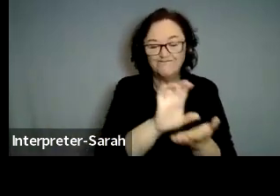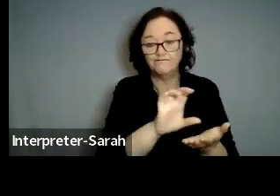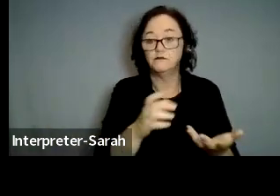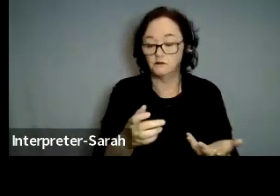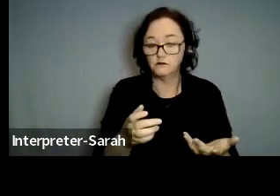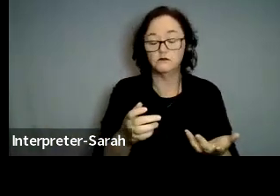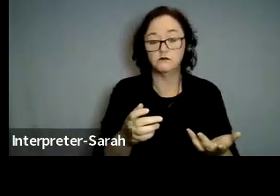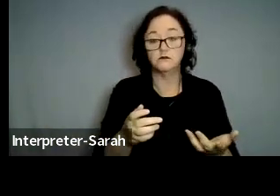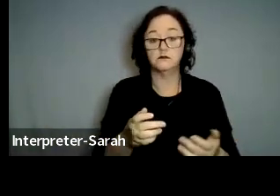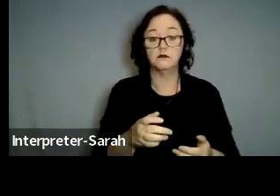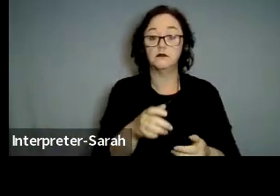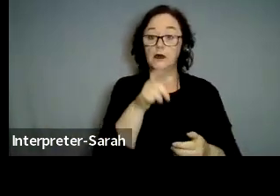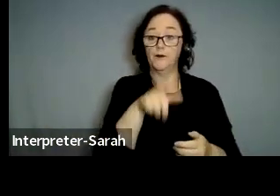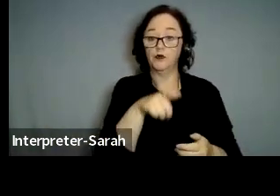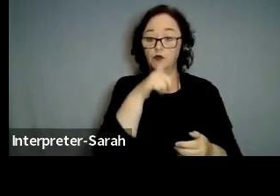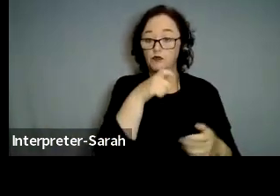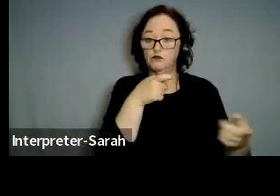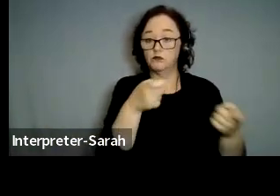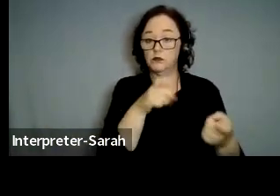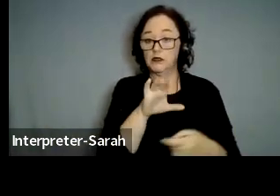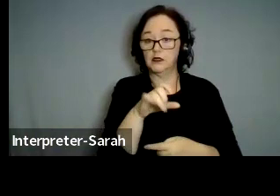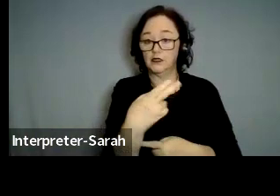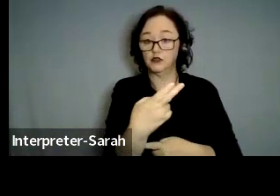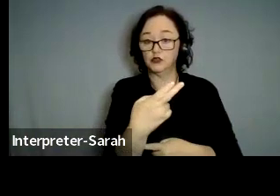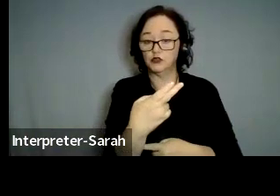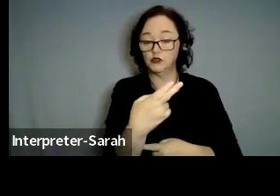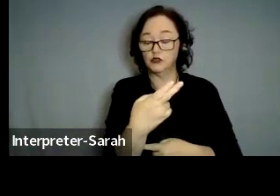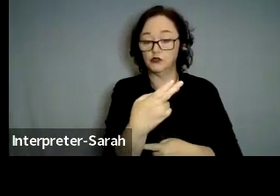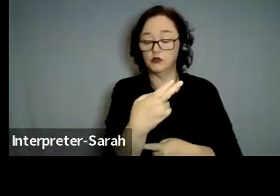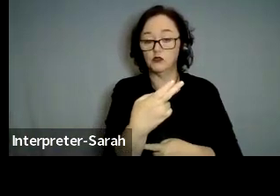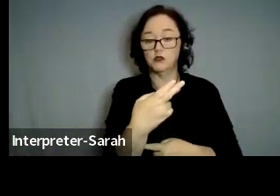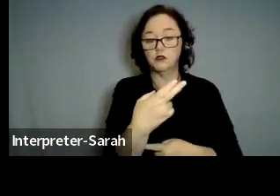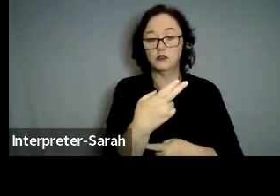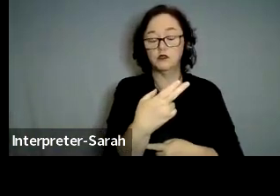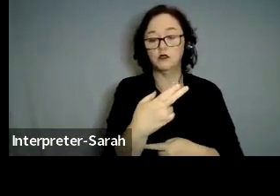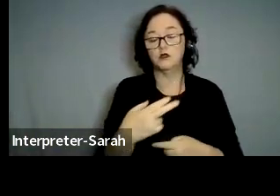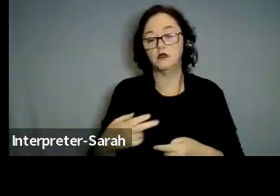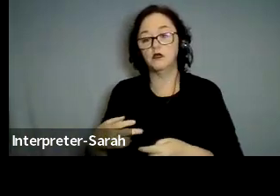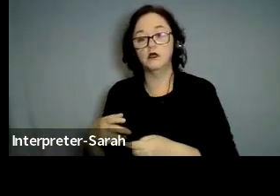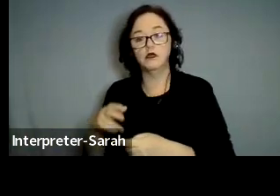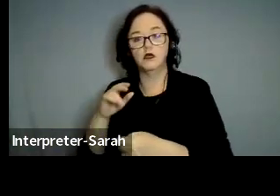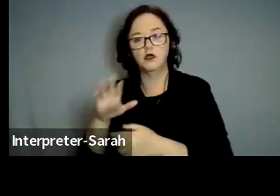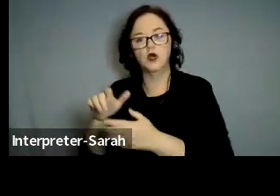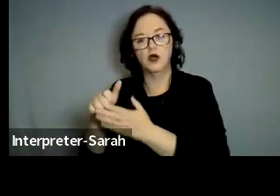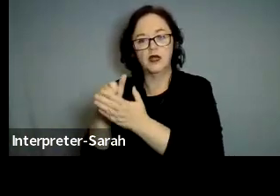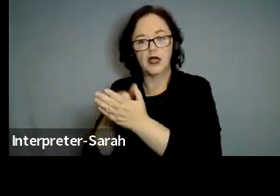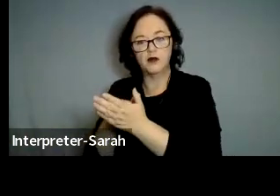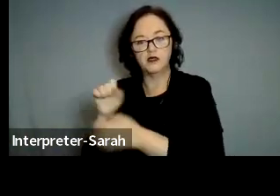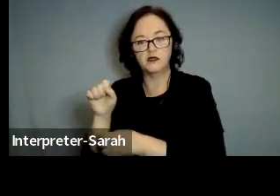the person that handles cash is not also the person that has access to your accounting software and the books that you're